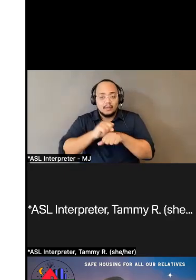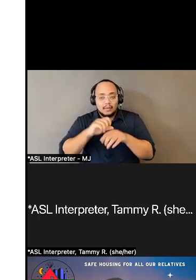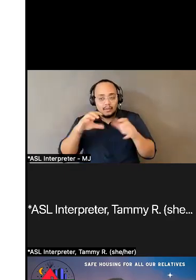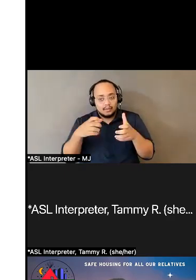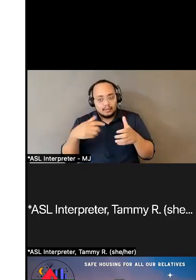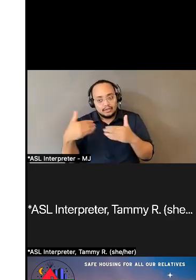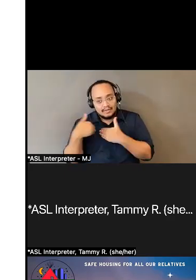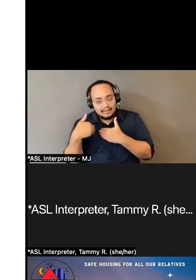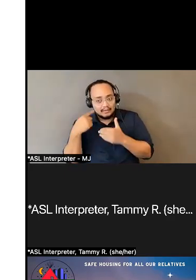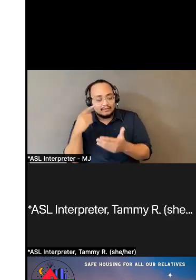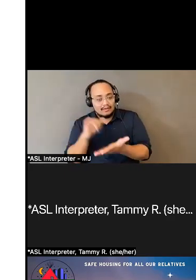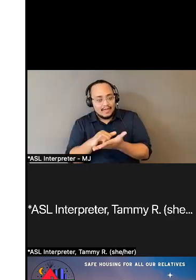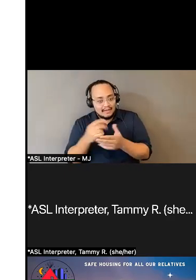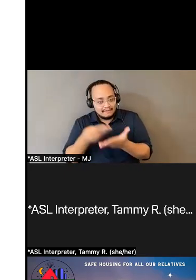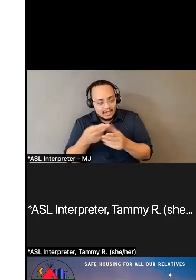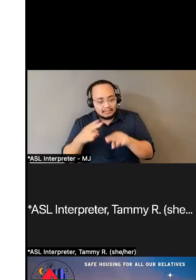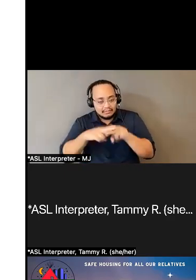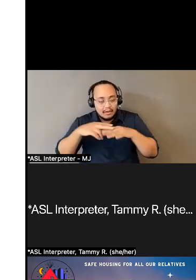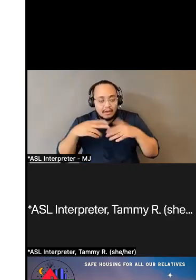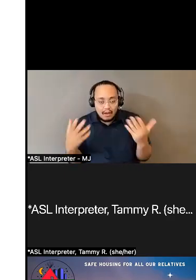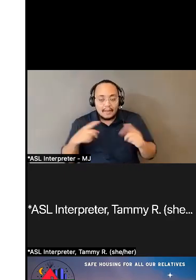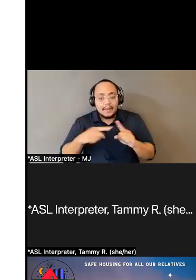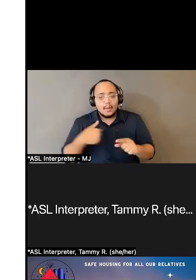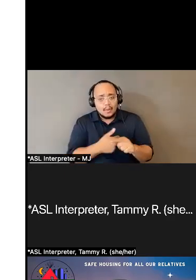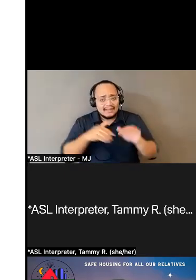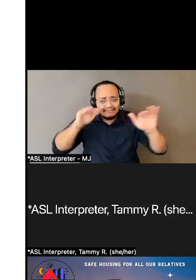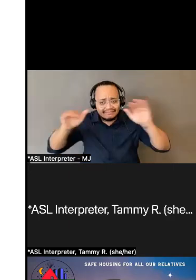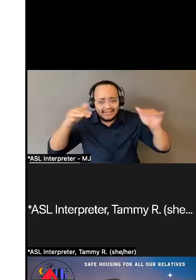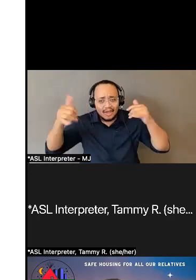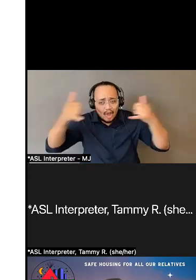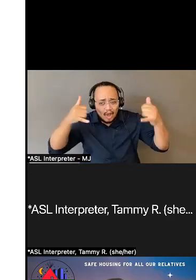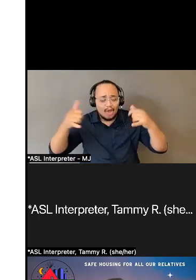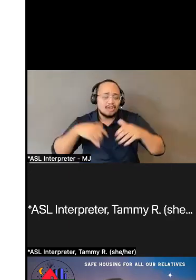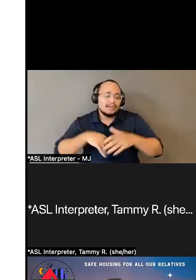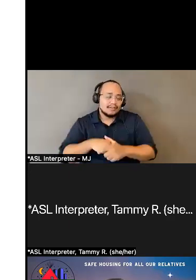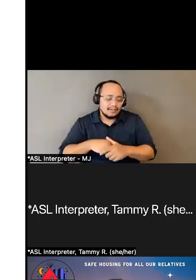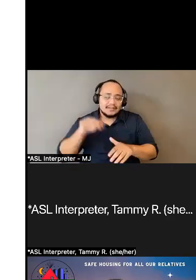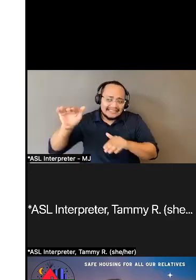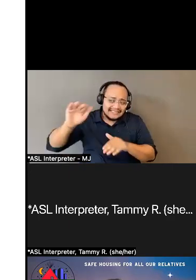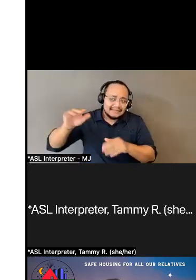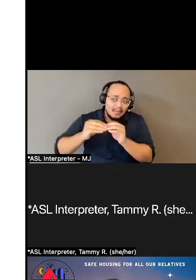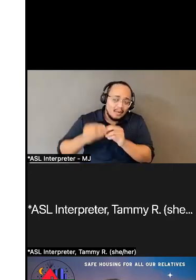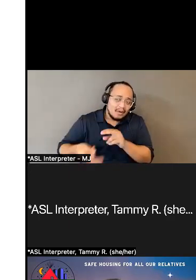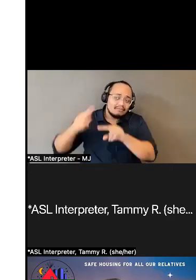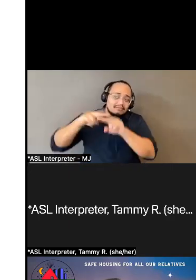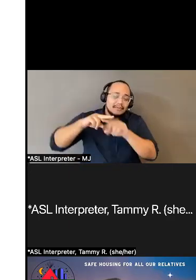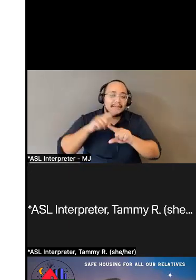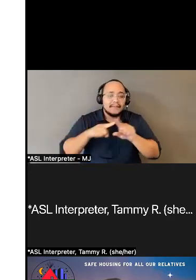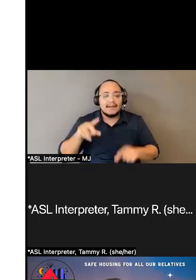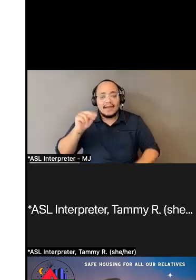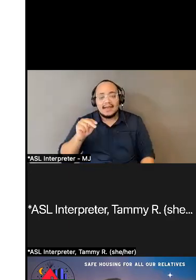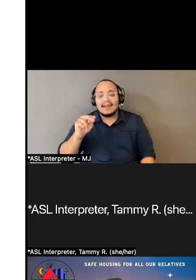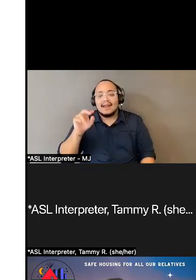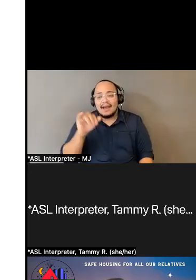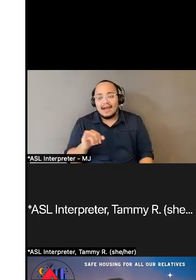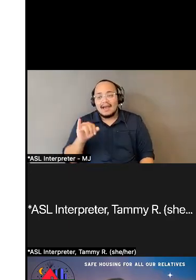for directly. Of course, we have continuously called with our partners for an increase, but NAIHC,